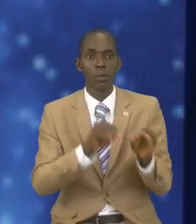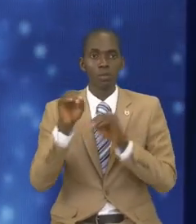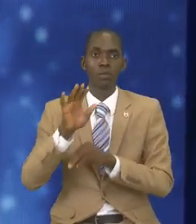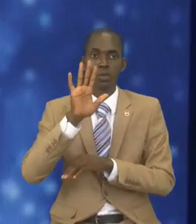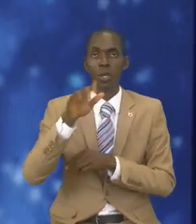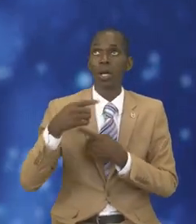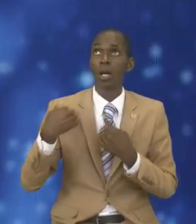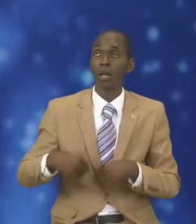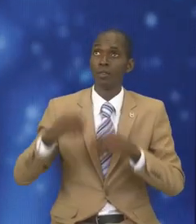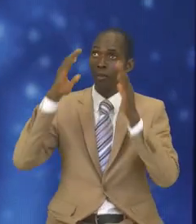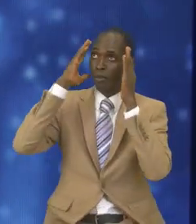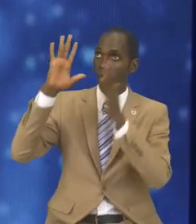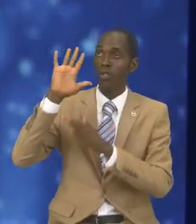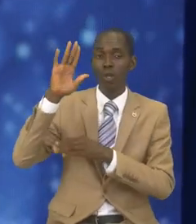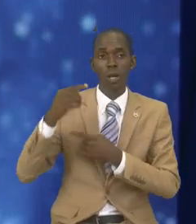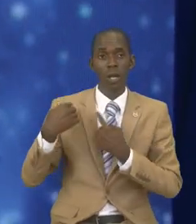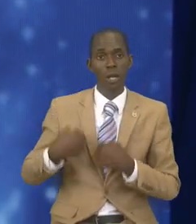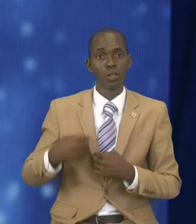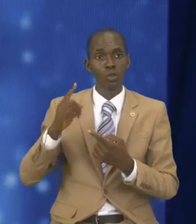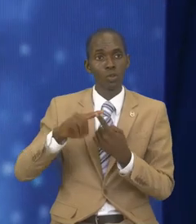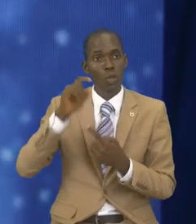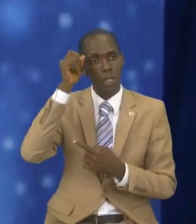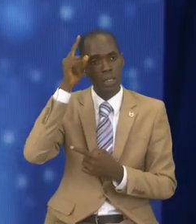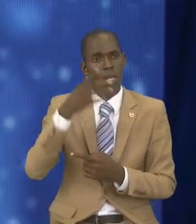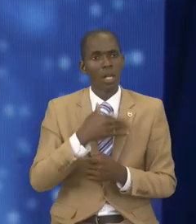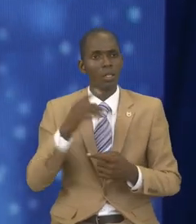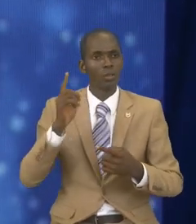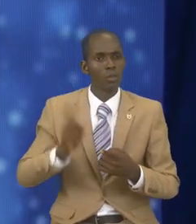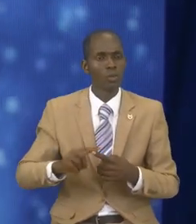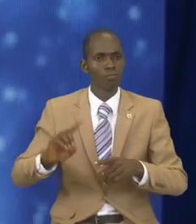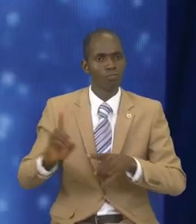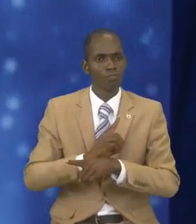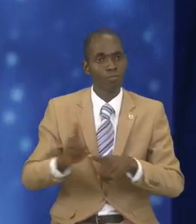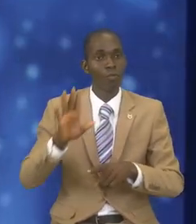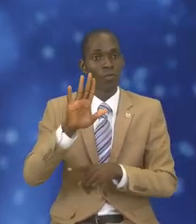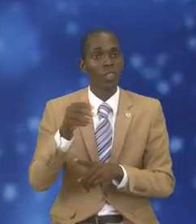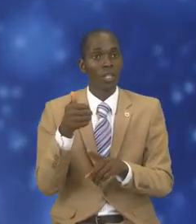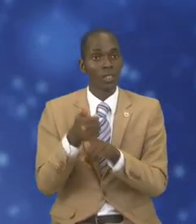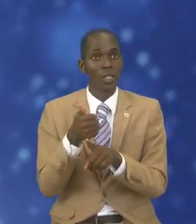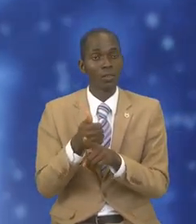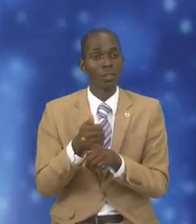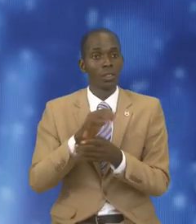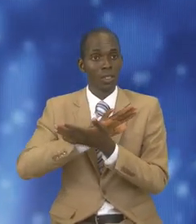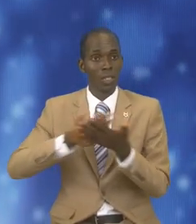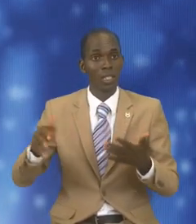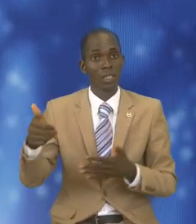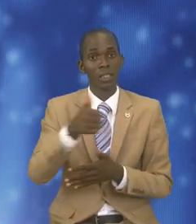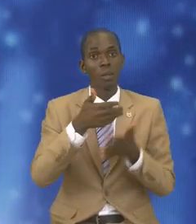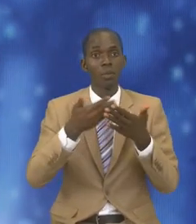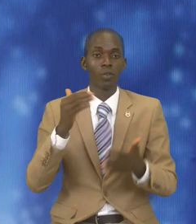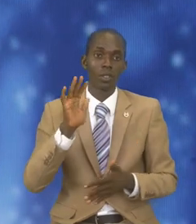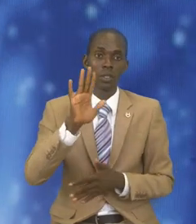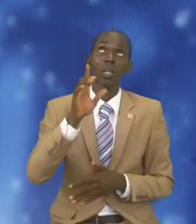set thine heart to understand and to chasten thyself before thy God, thy words